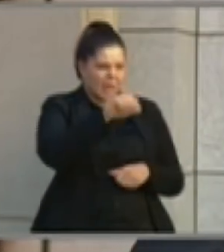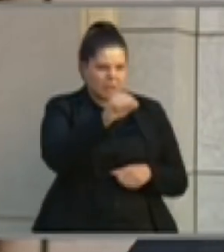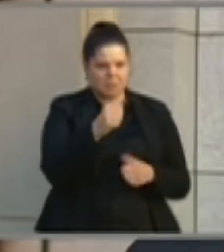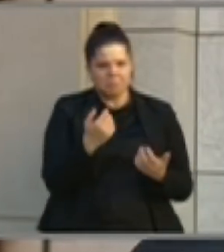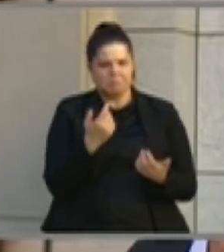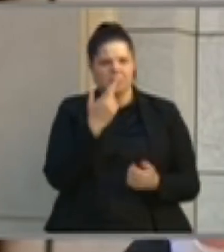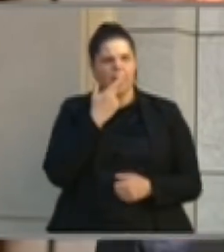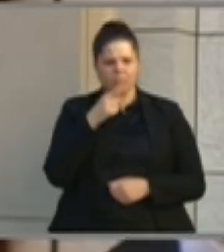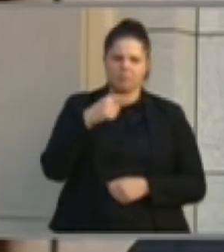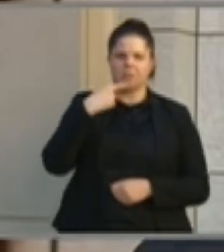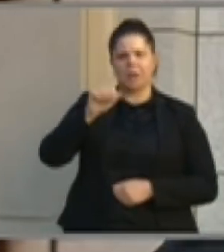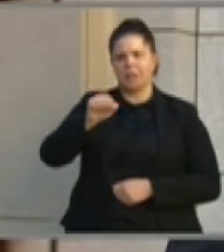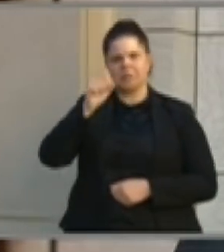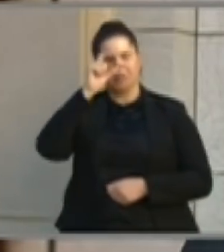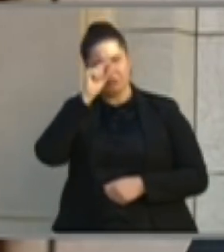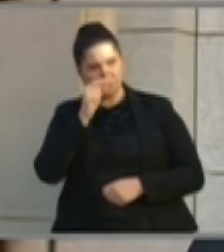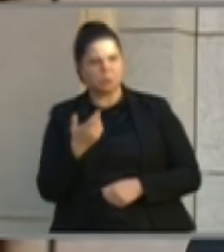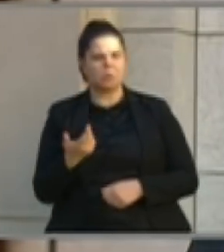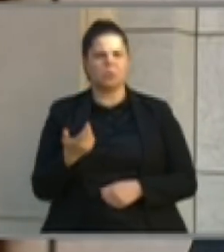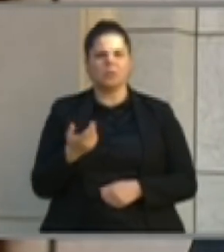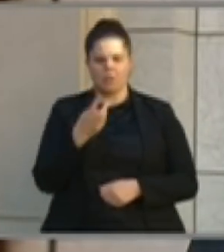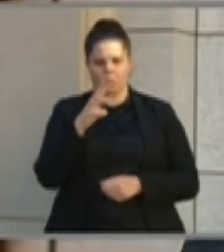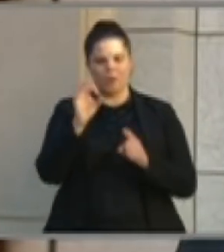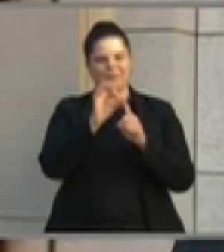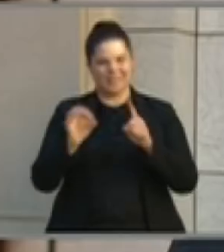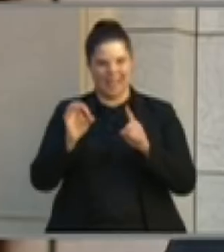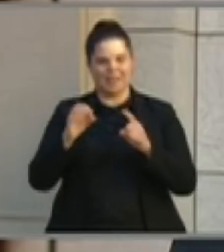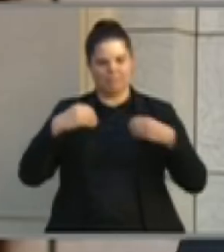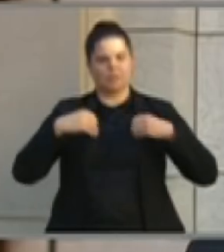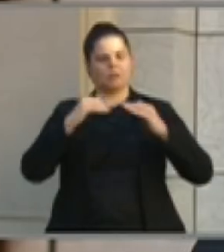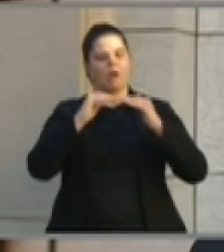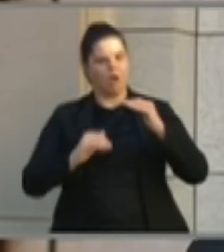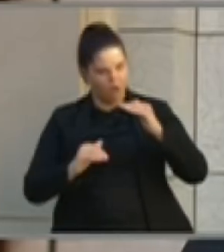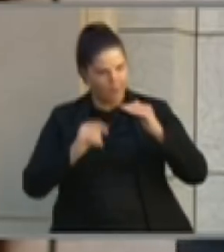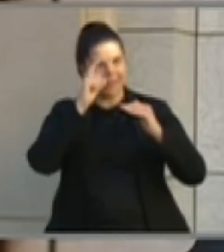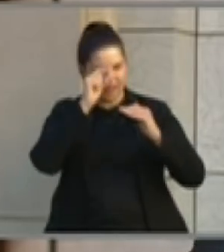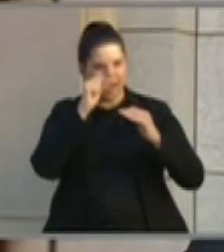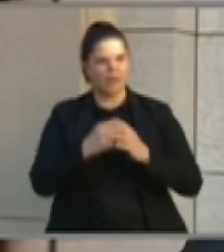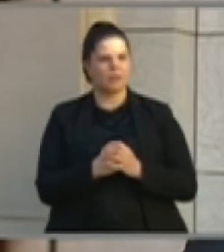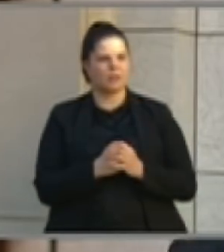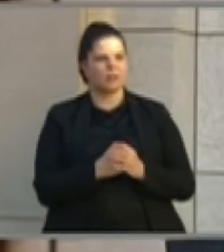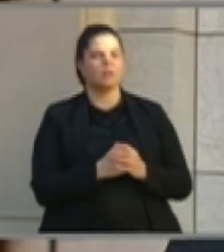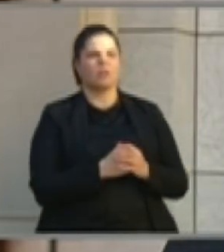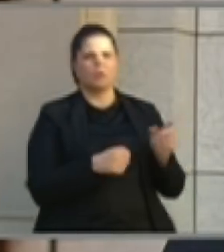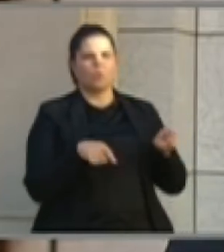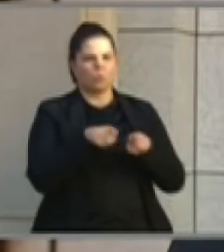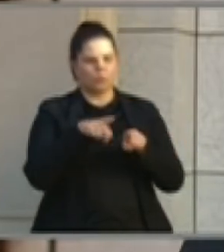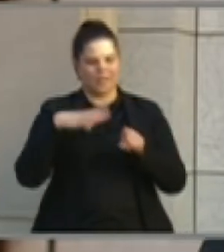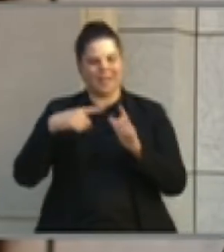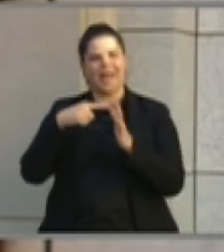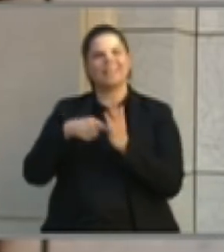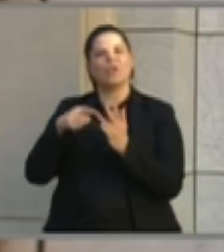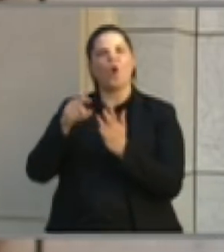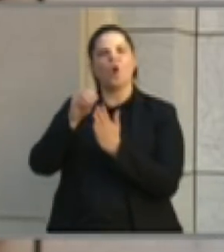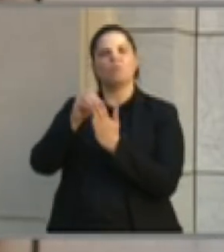that their business has fallen by 30%. Yeah. and just another point of clarification for people who might And they have, register with the ATO, yes. for people who